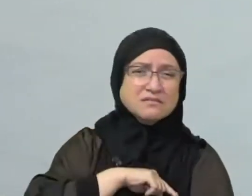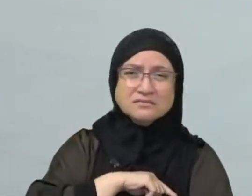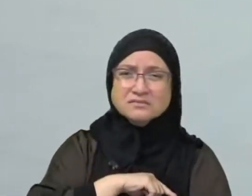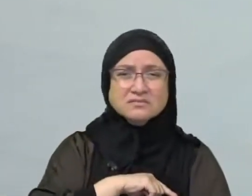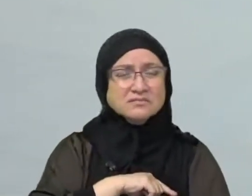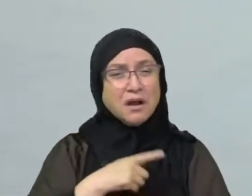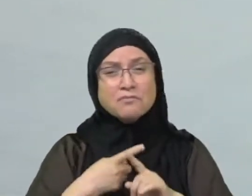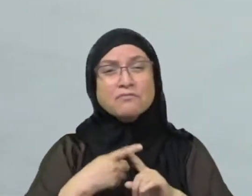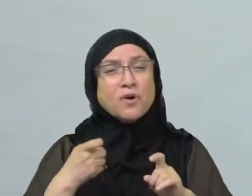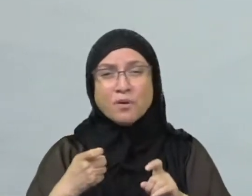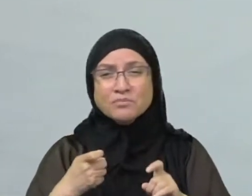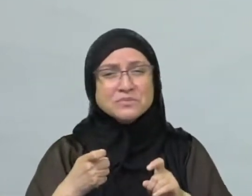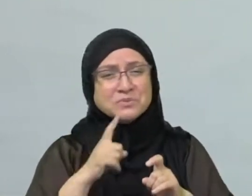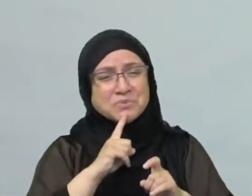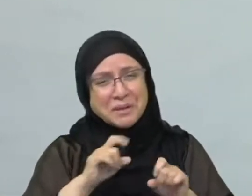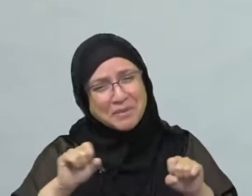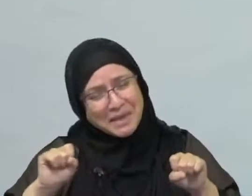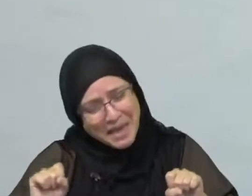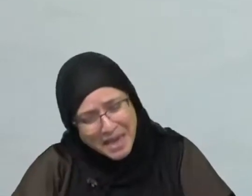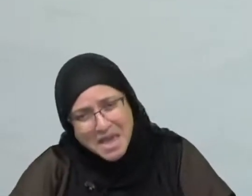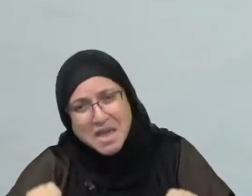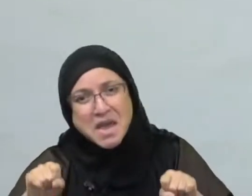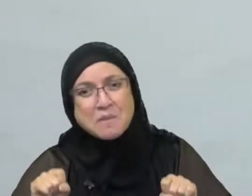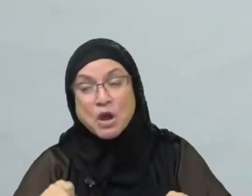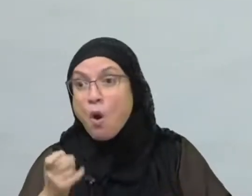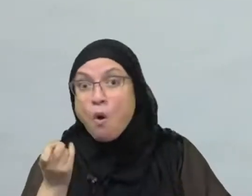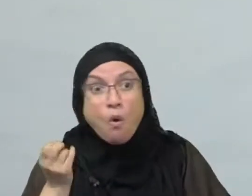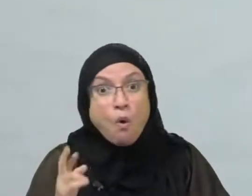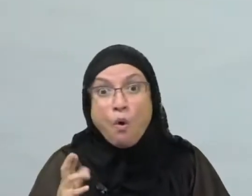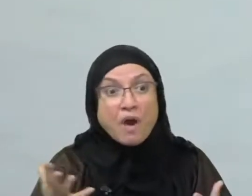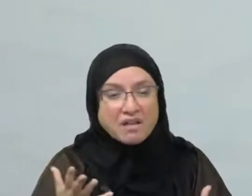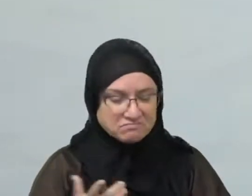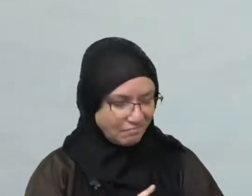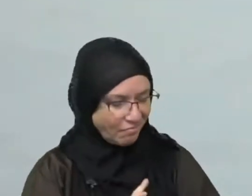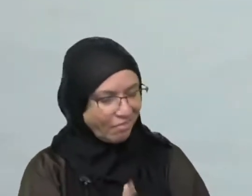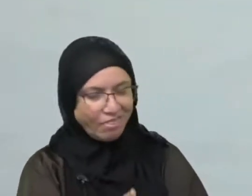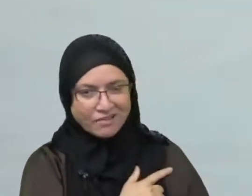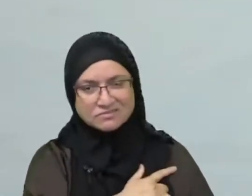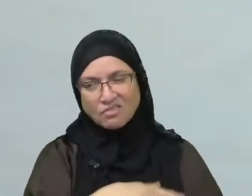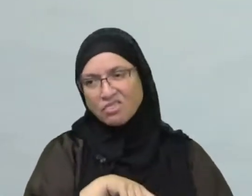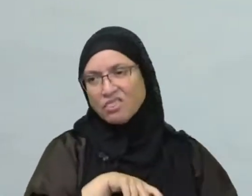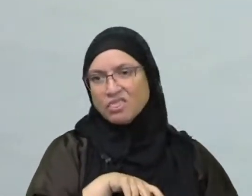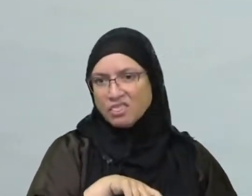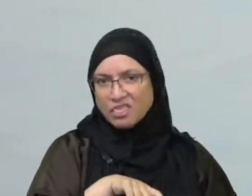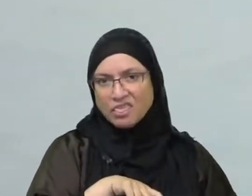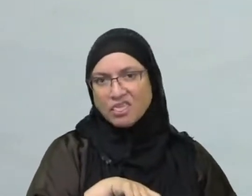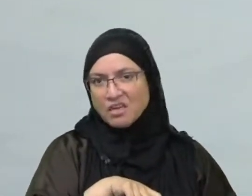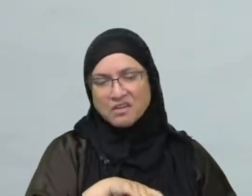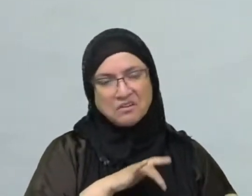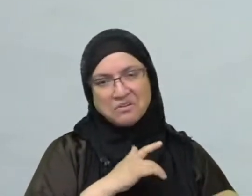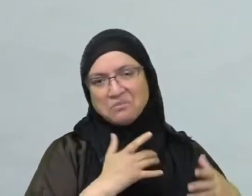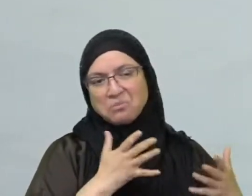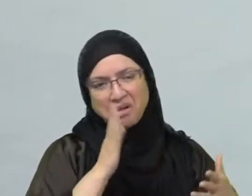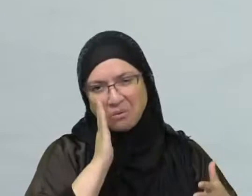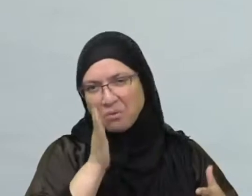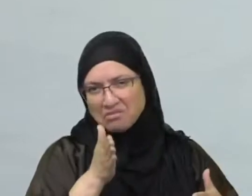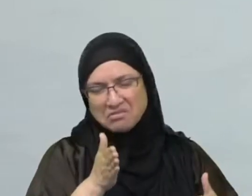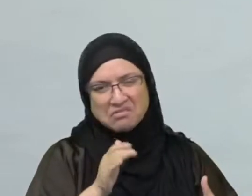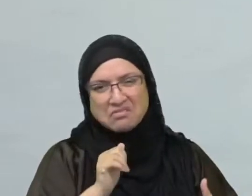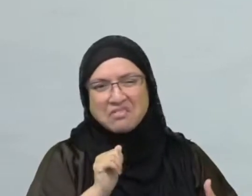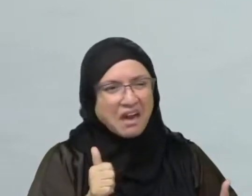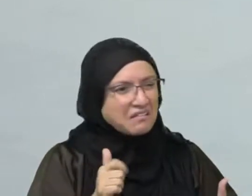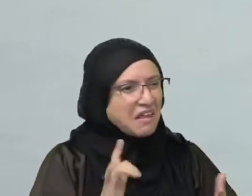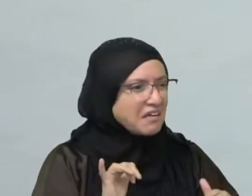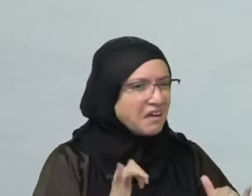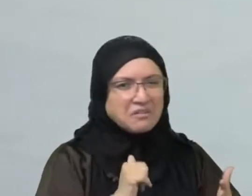being unwilling through laziness, being unable to do for myself even though I have the means to do so. And I seek refuge